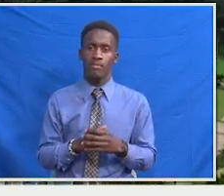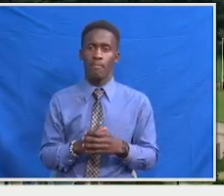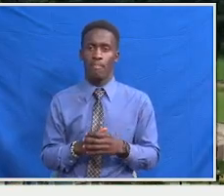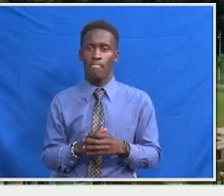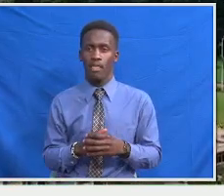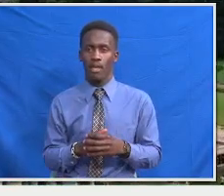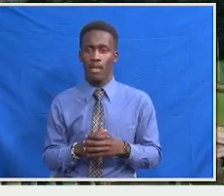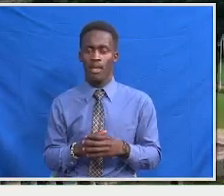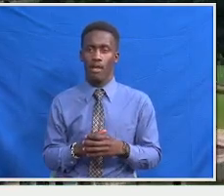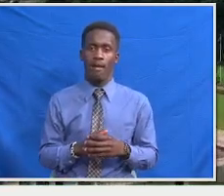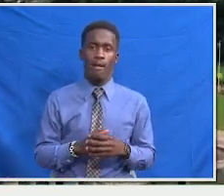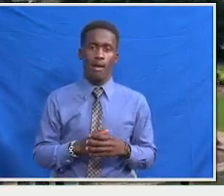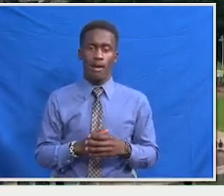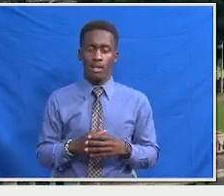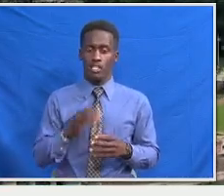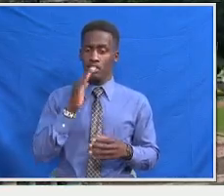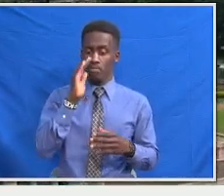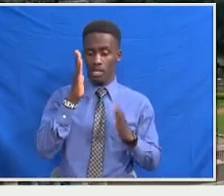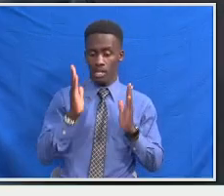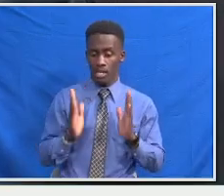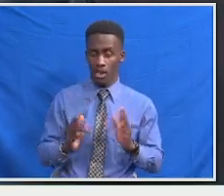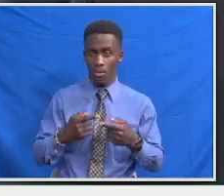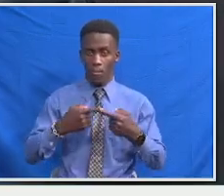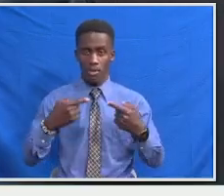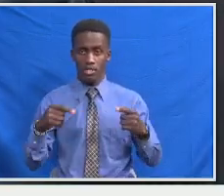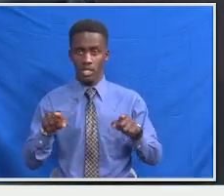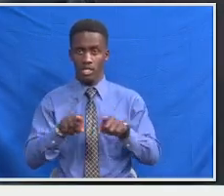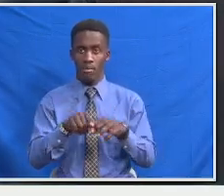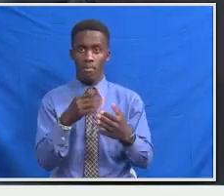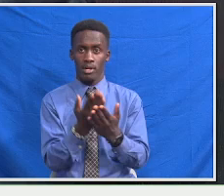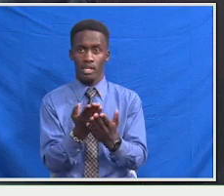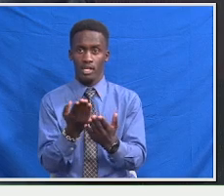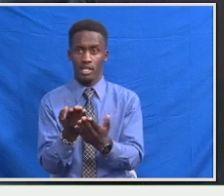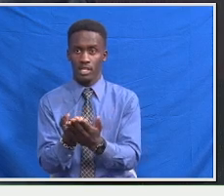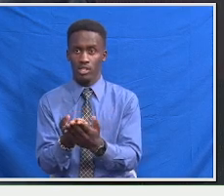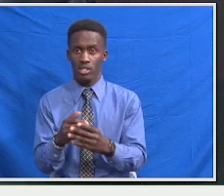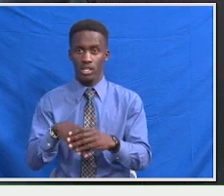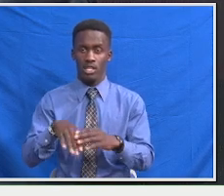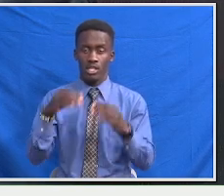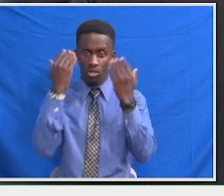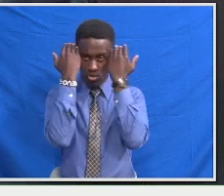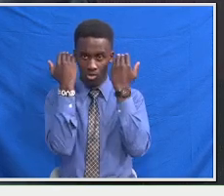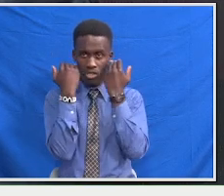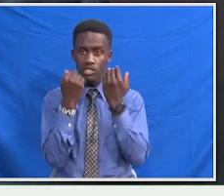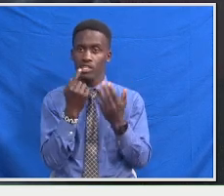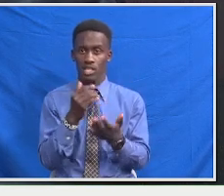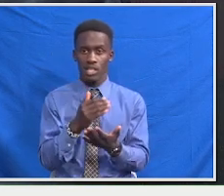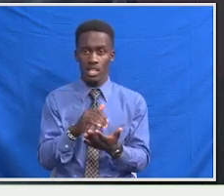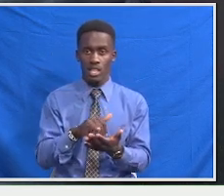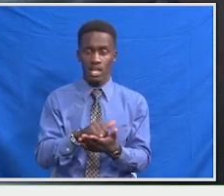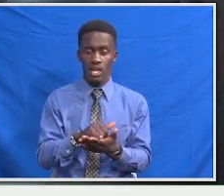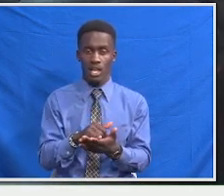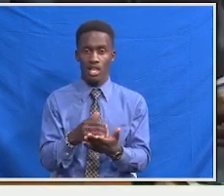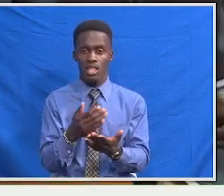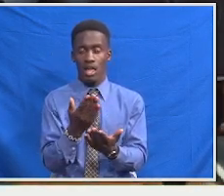Kingi, opposing the application before High Court Judge Justice Lawrence Mugambi, saying the application is overtaken by